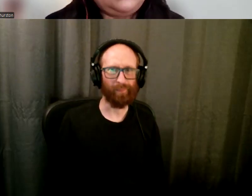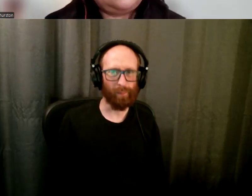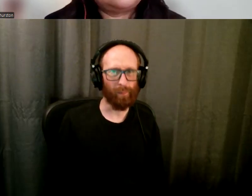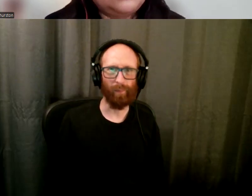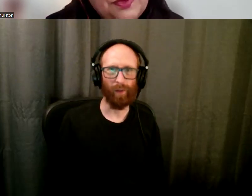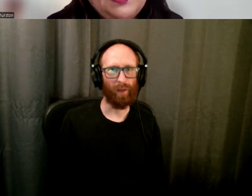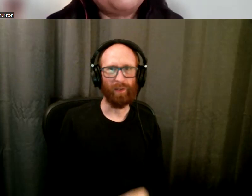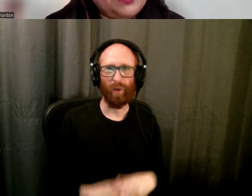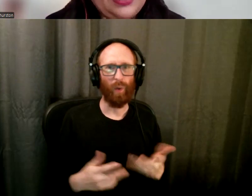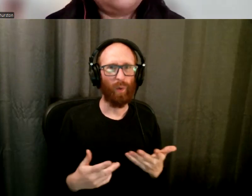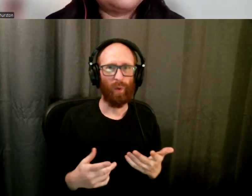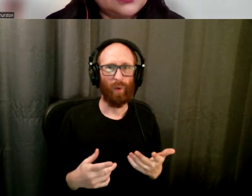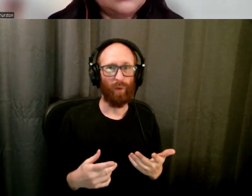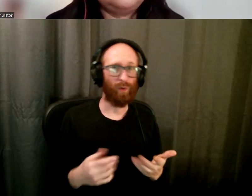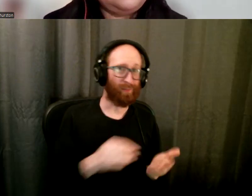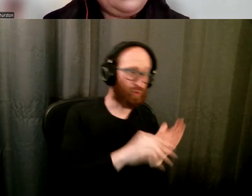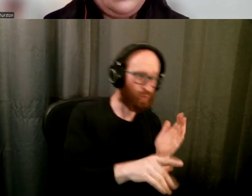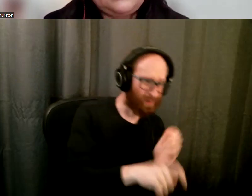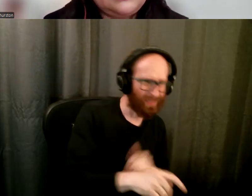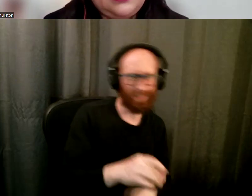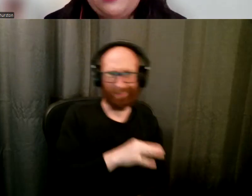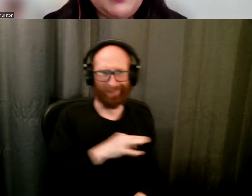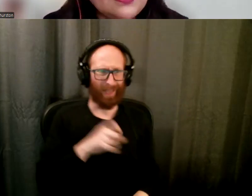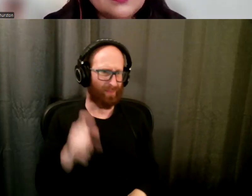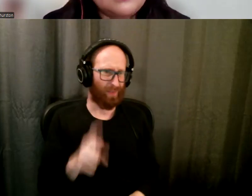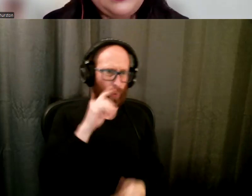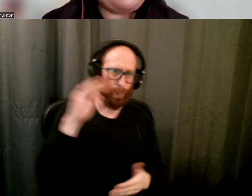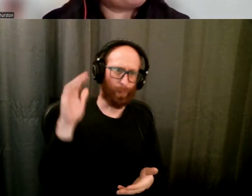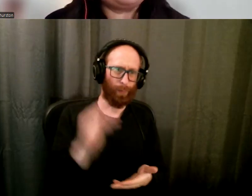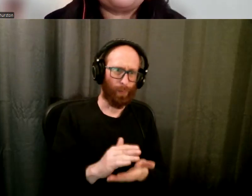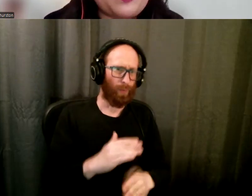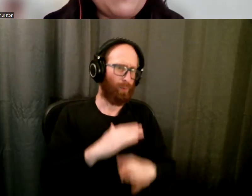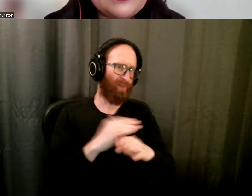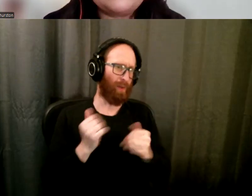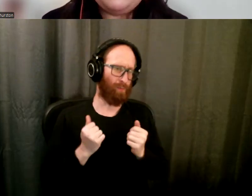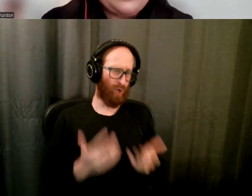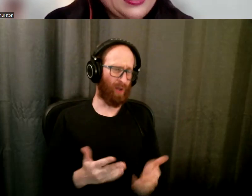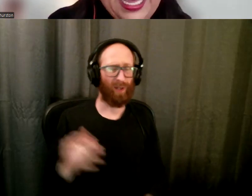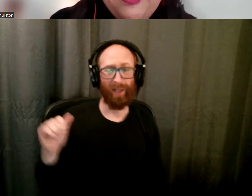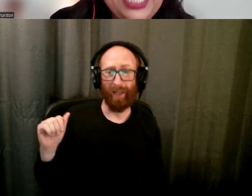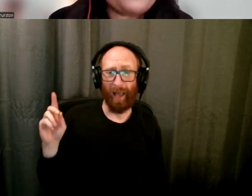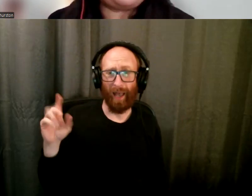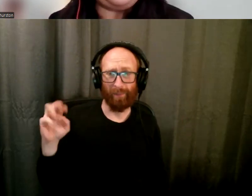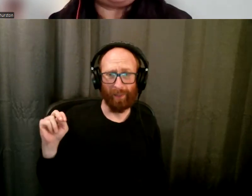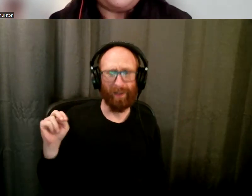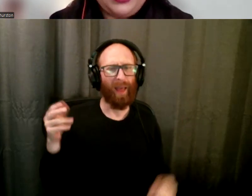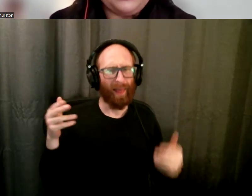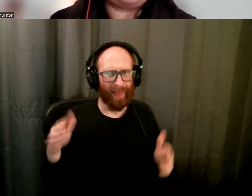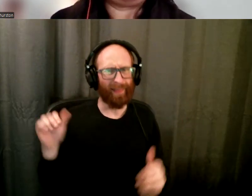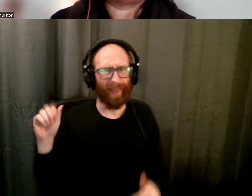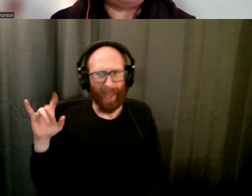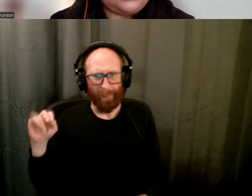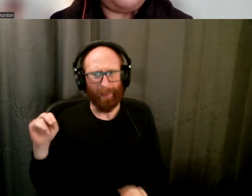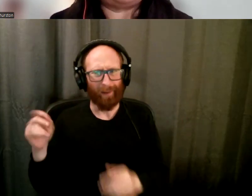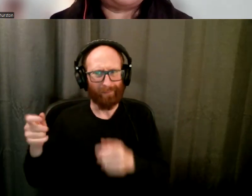staff need it to prevent burnout. And admins, let admin do admin, let teachers teach, and